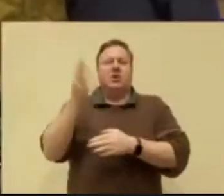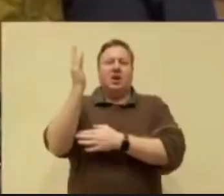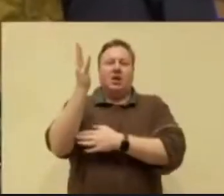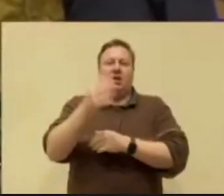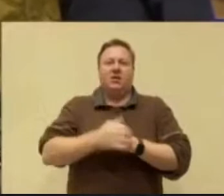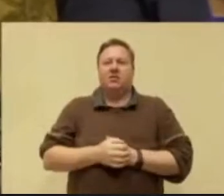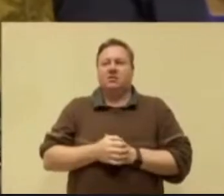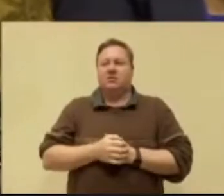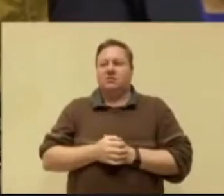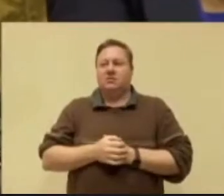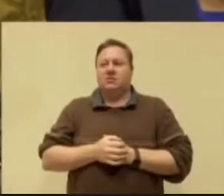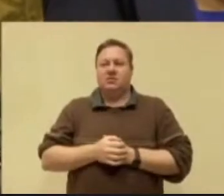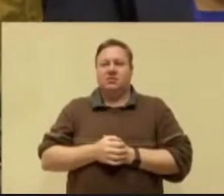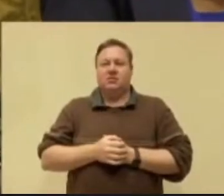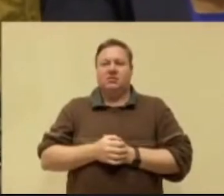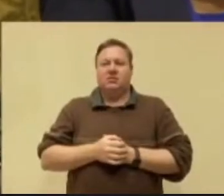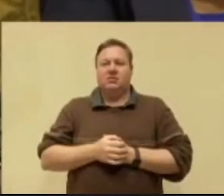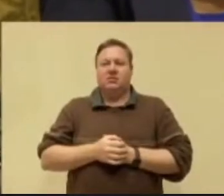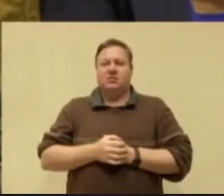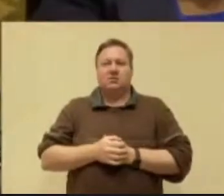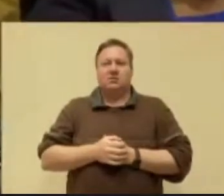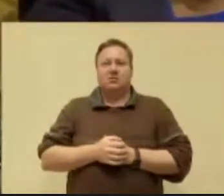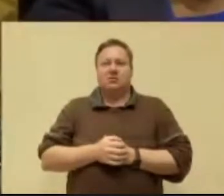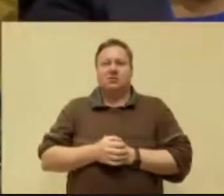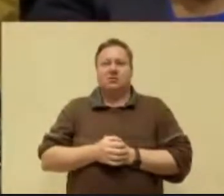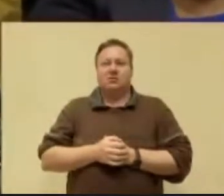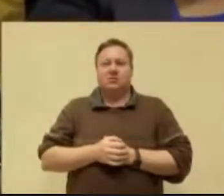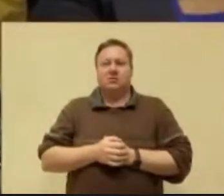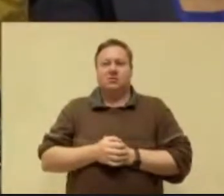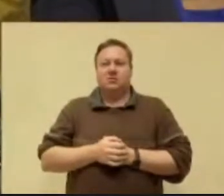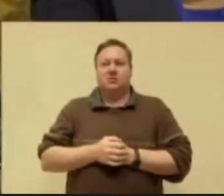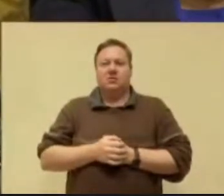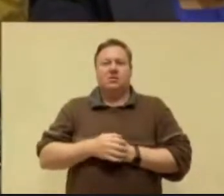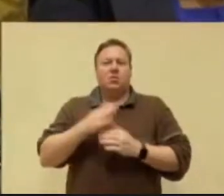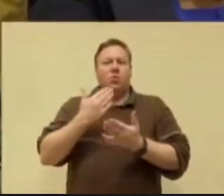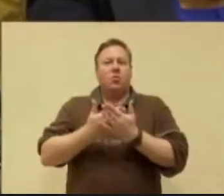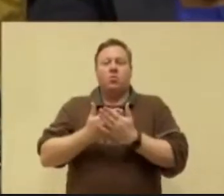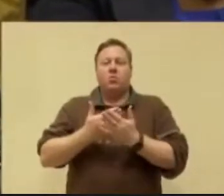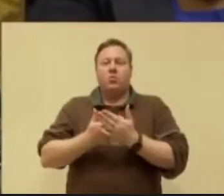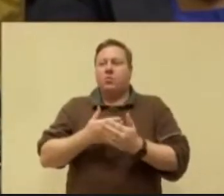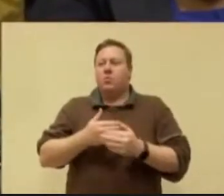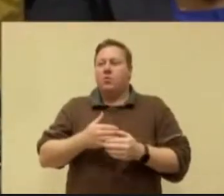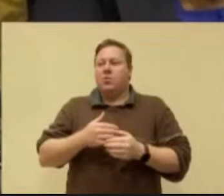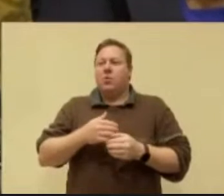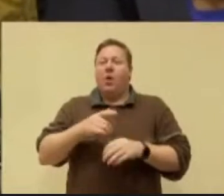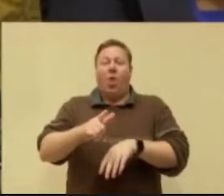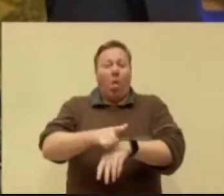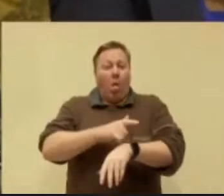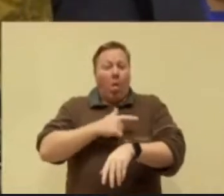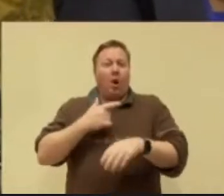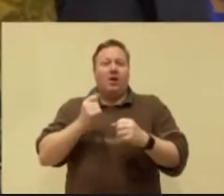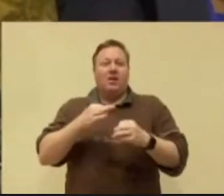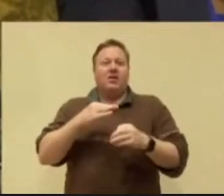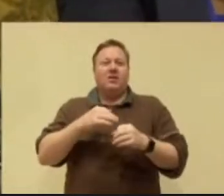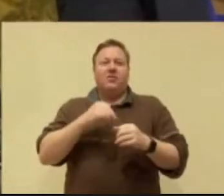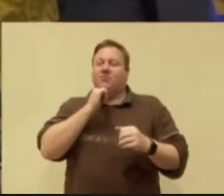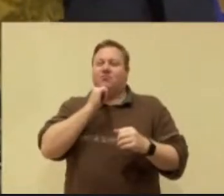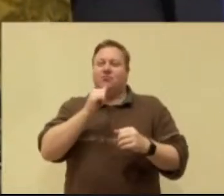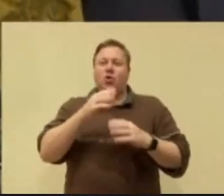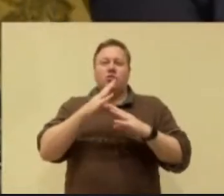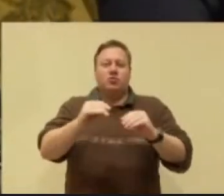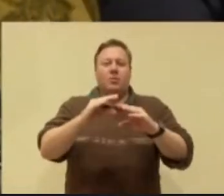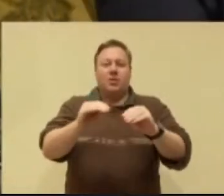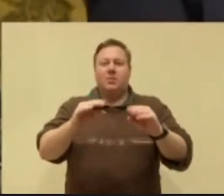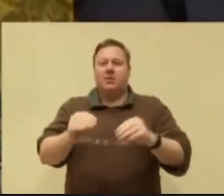ourselves on somehow in northern keepers buy affair so but i just want to greet